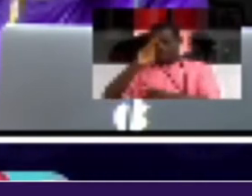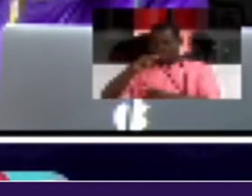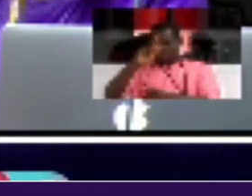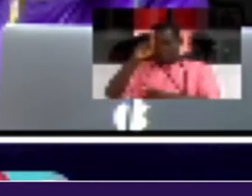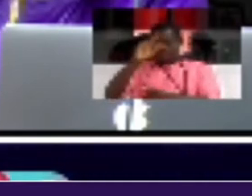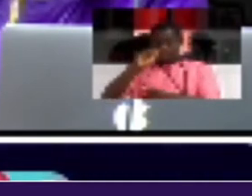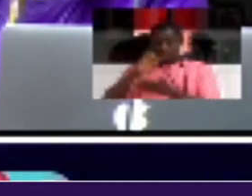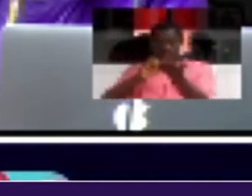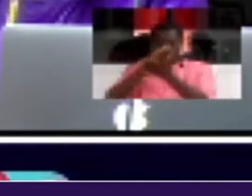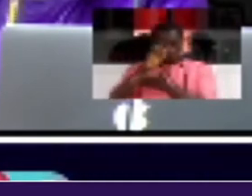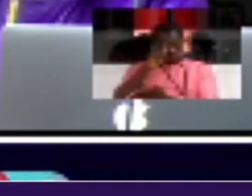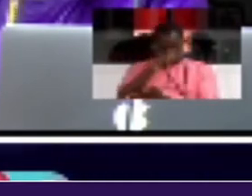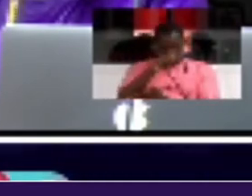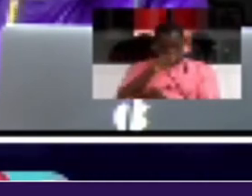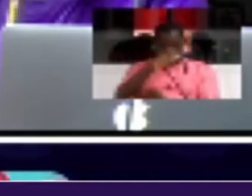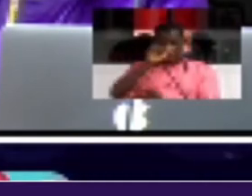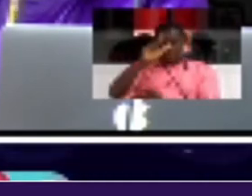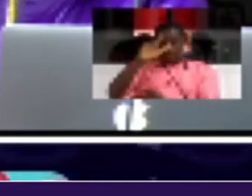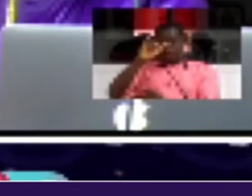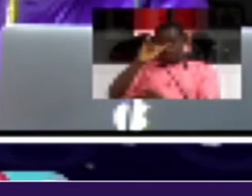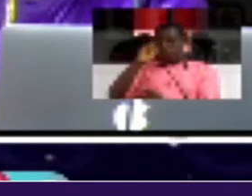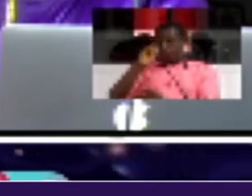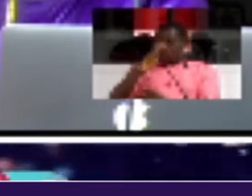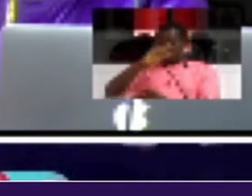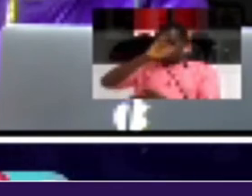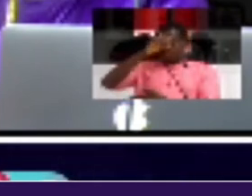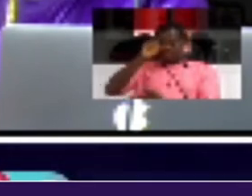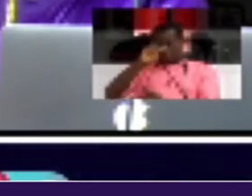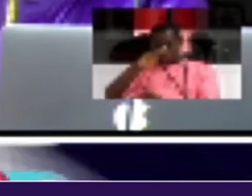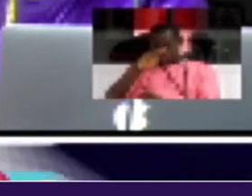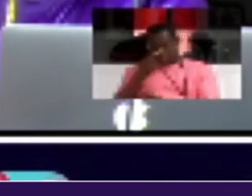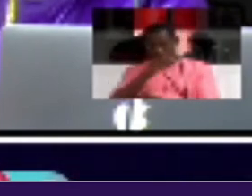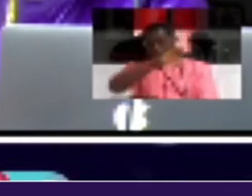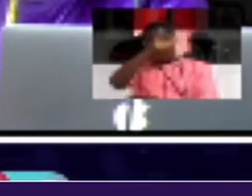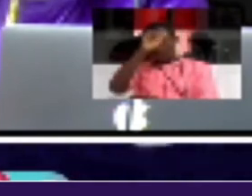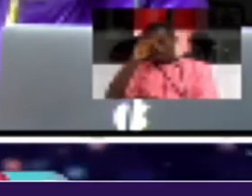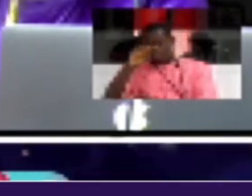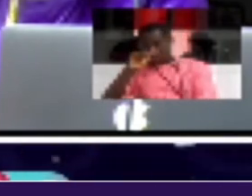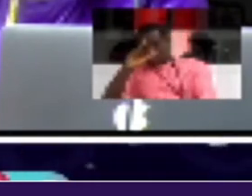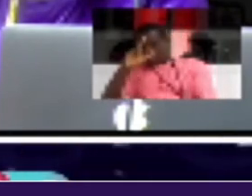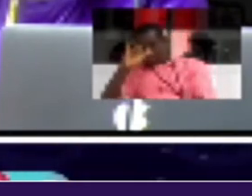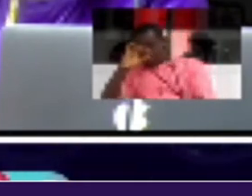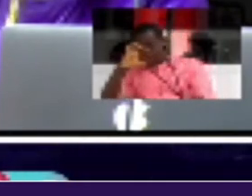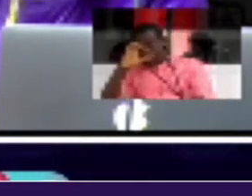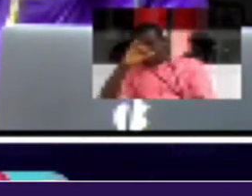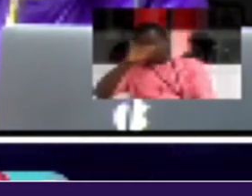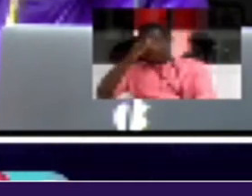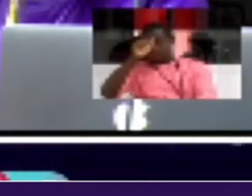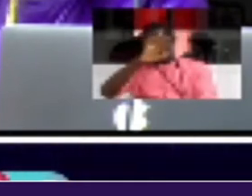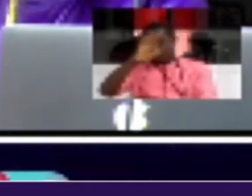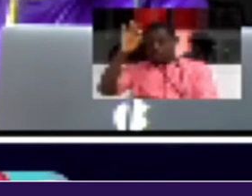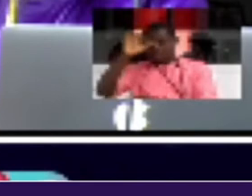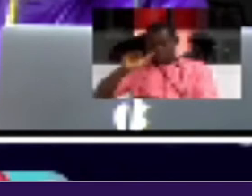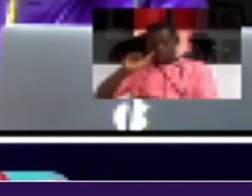Alieu Jeng, and Malik Jatta to report to Kanilai, to Tumbultamba, and